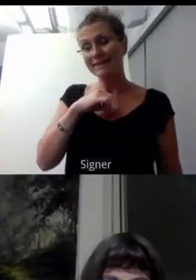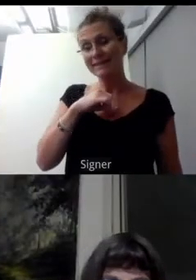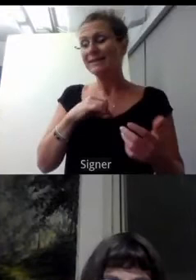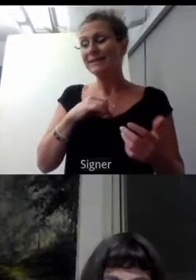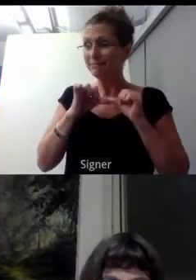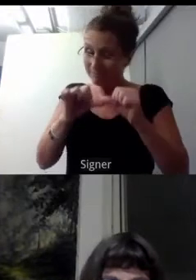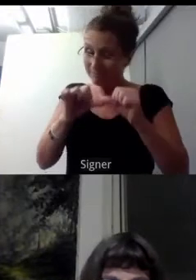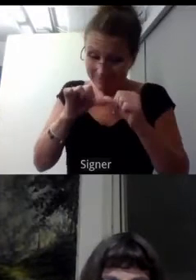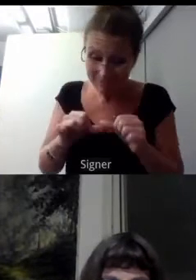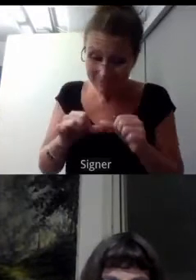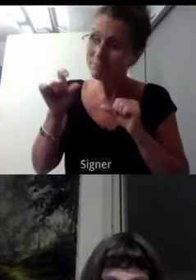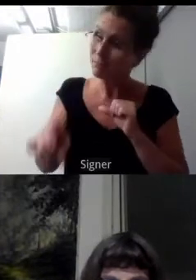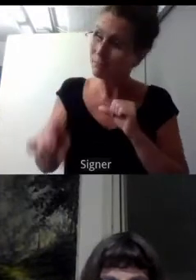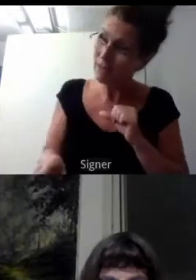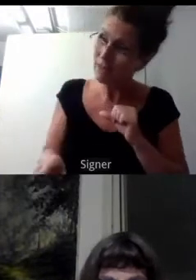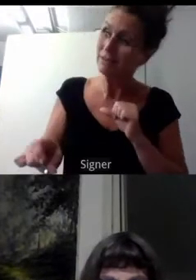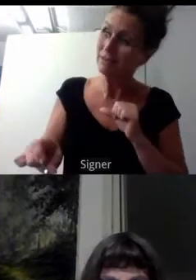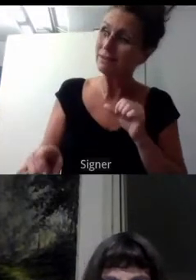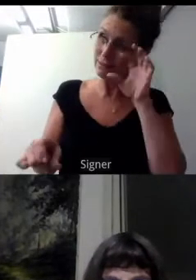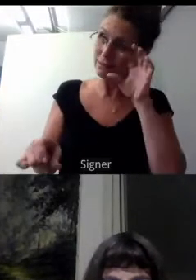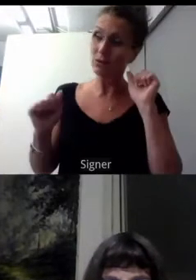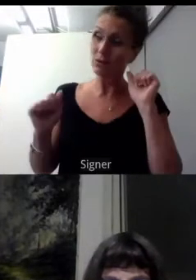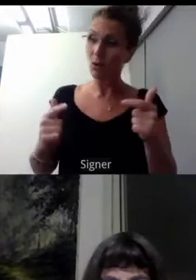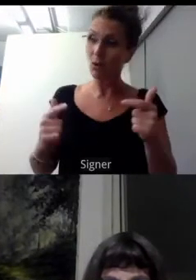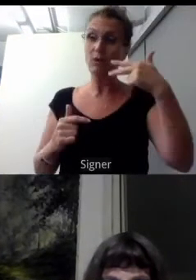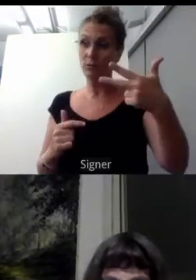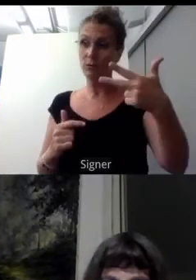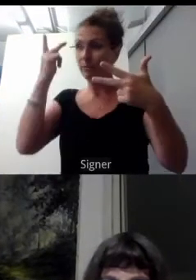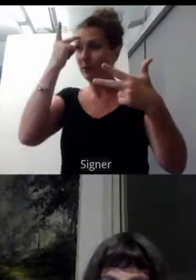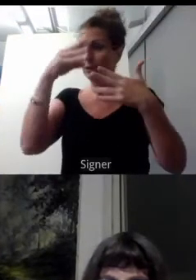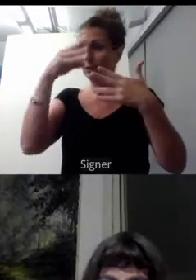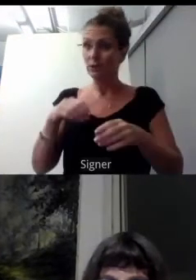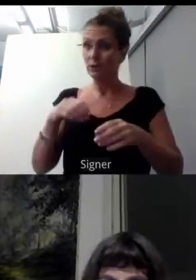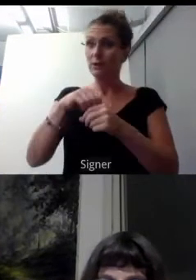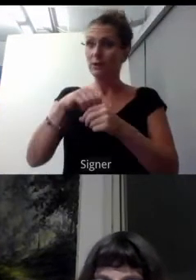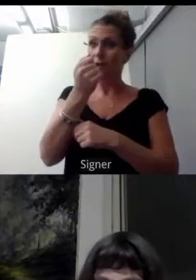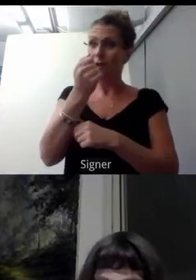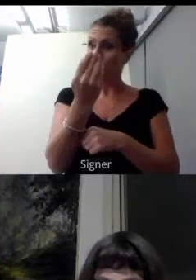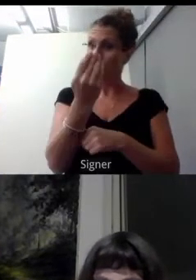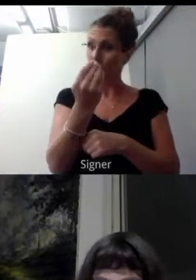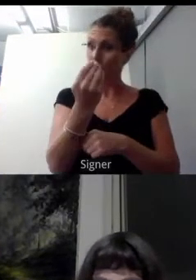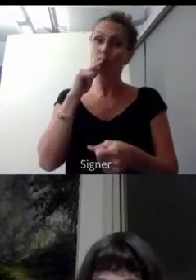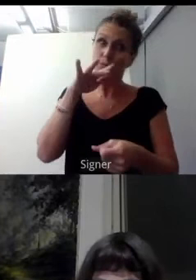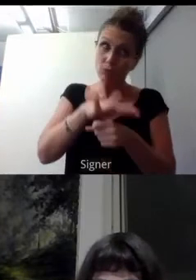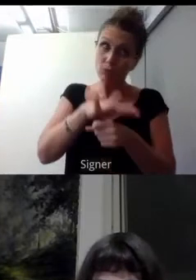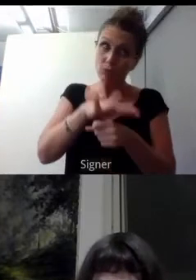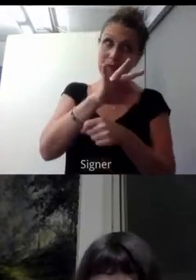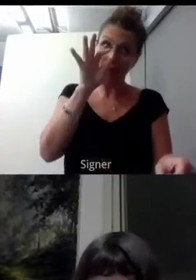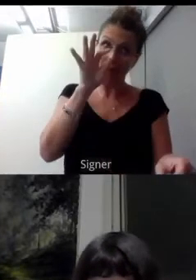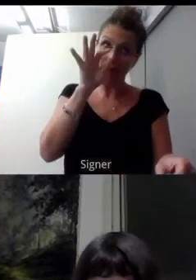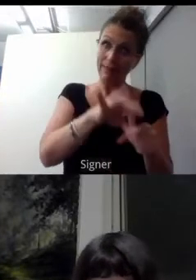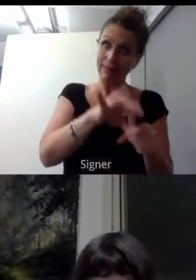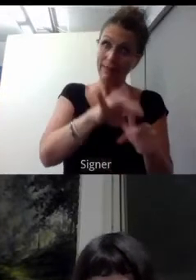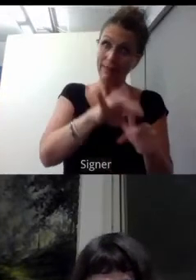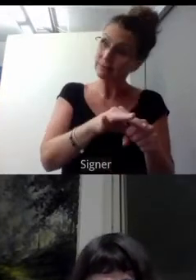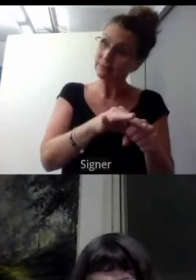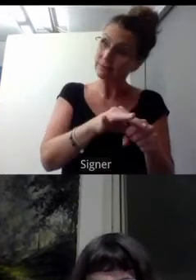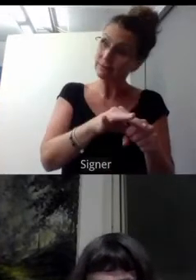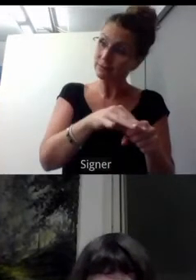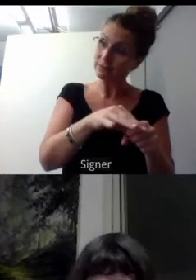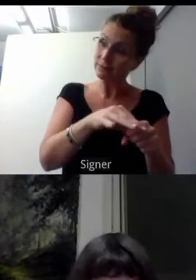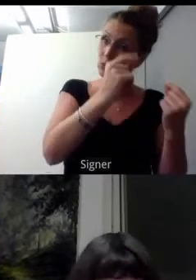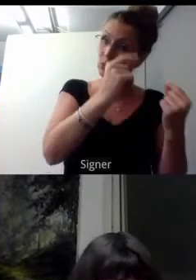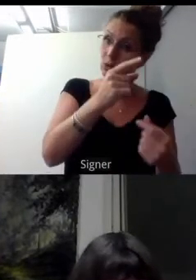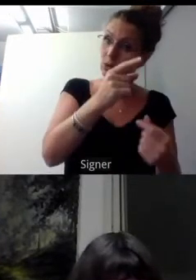in the 2014 election to promise that if elected, they would do what you heard Val Piche explain from the point of view of chief